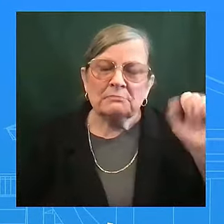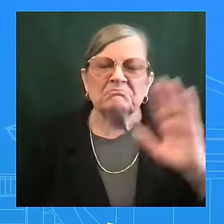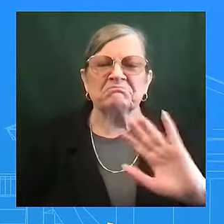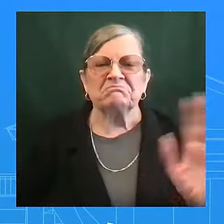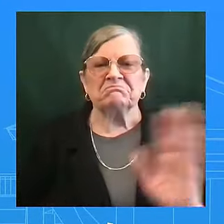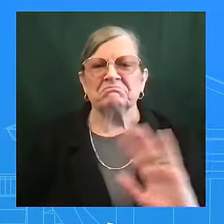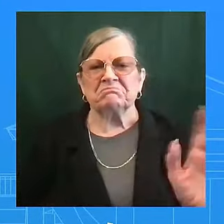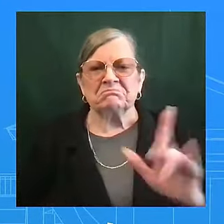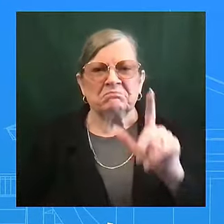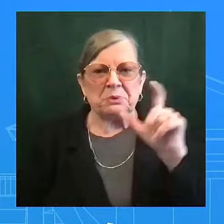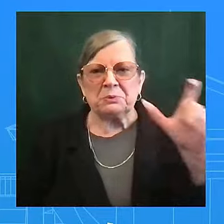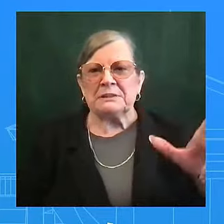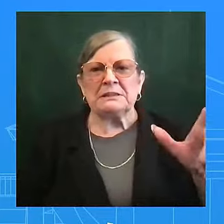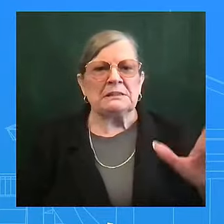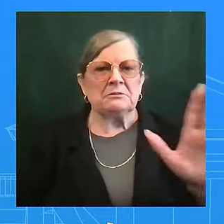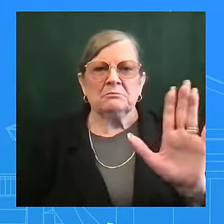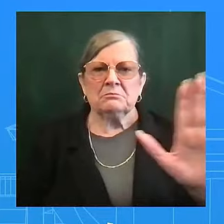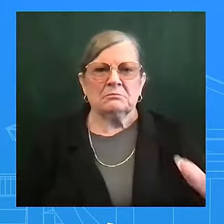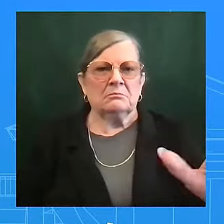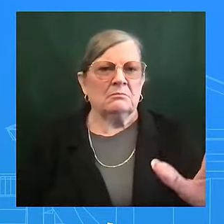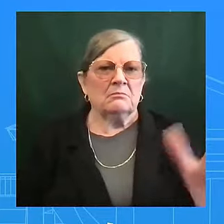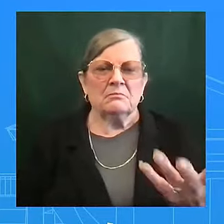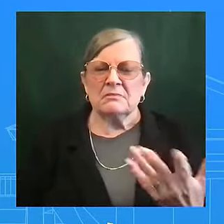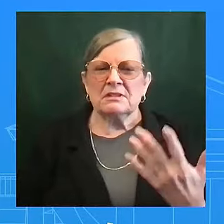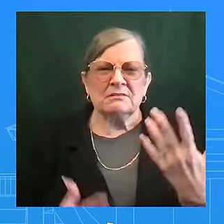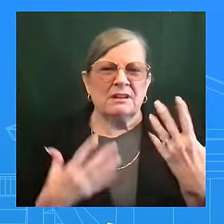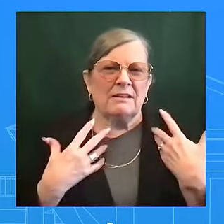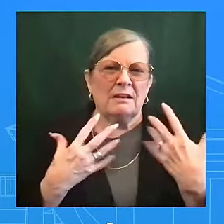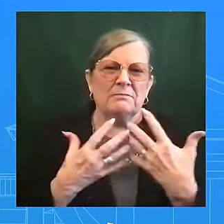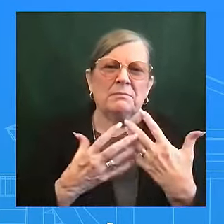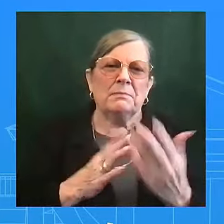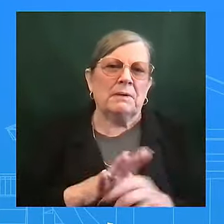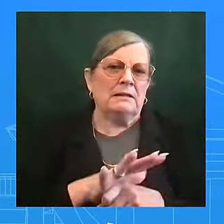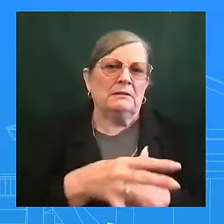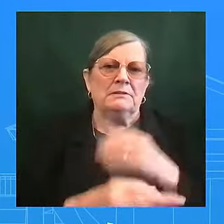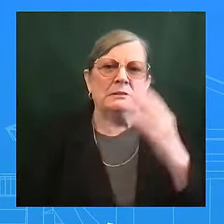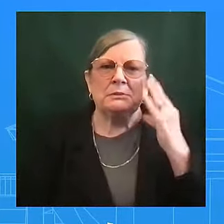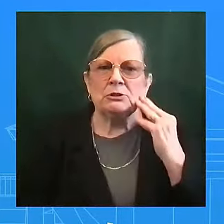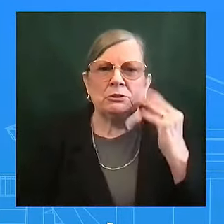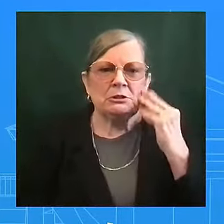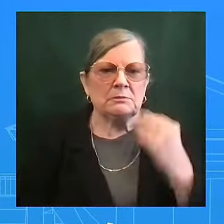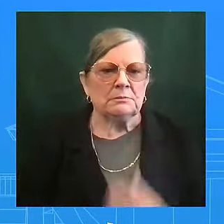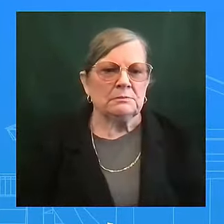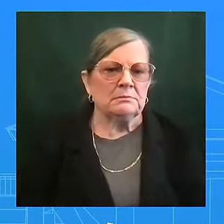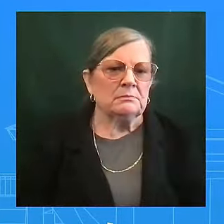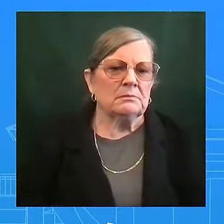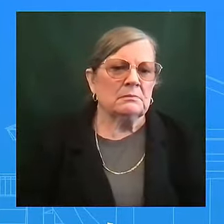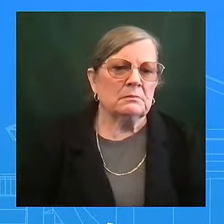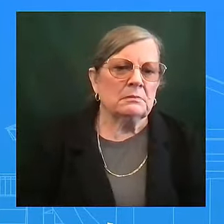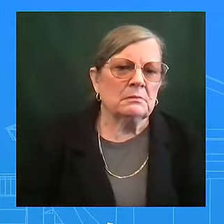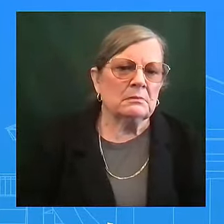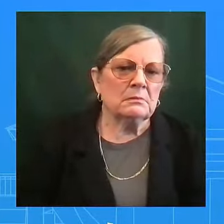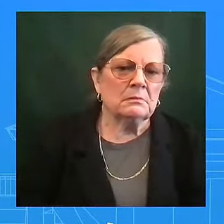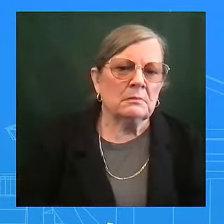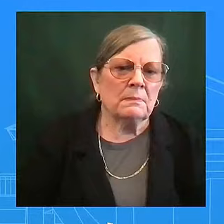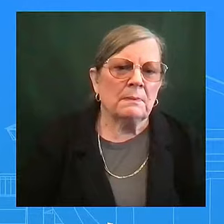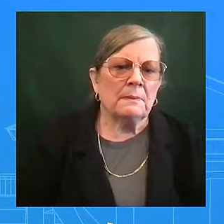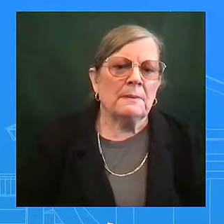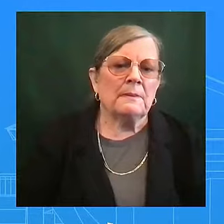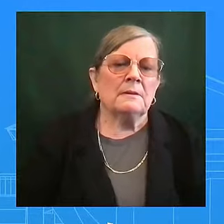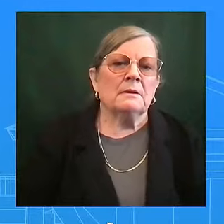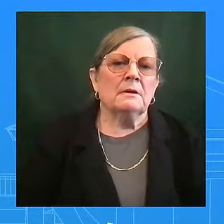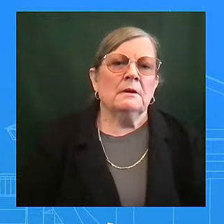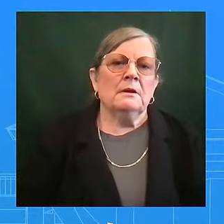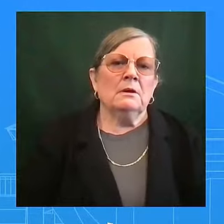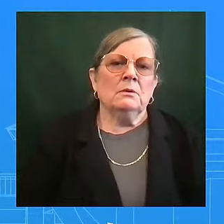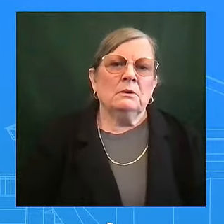as they have in the past. And on the debate, when's the last time that President Biden spoke to Vice President Harris? And do they plan to speak again before she